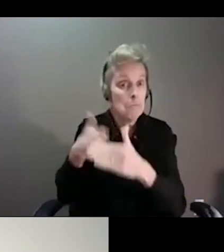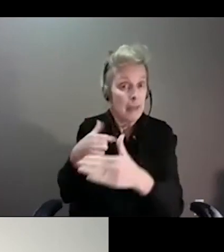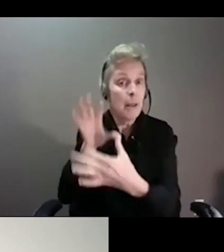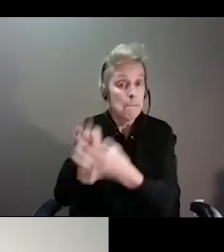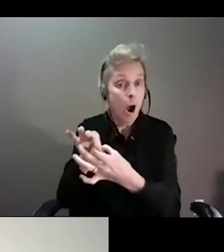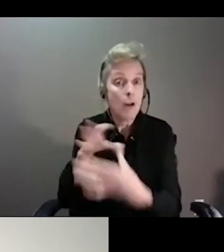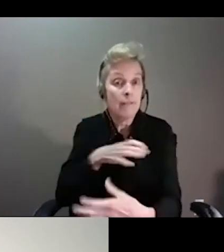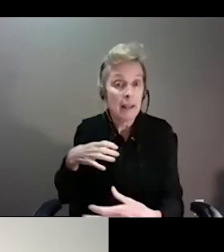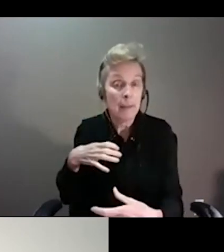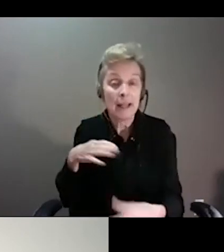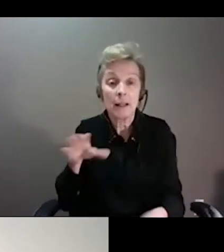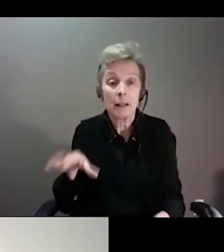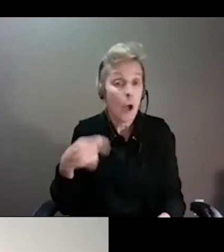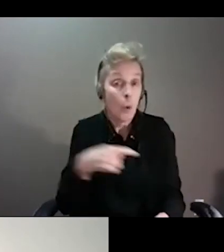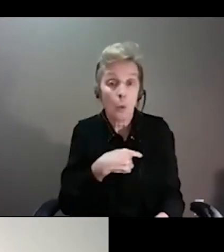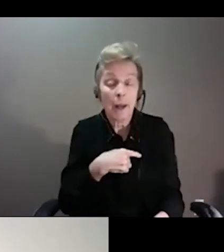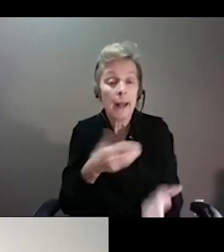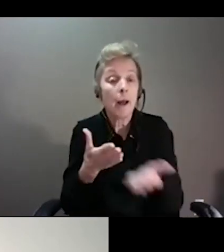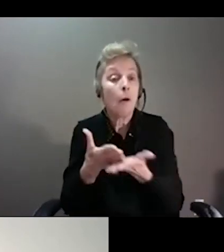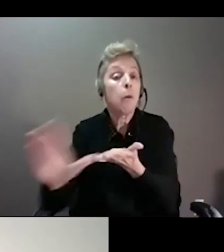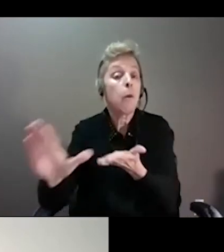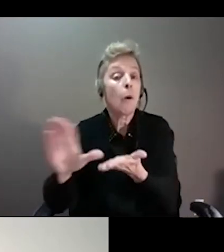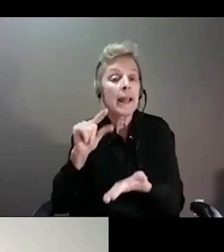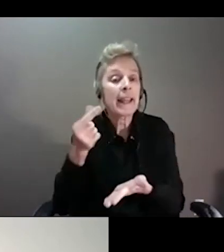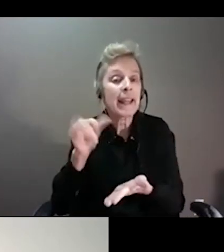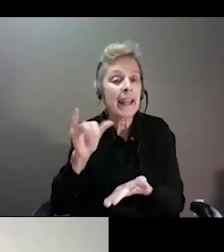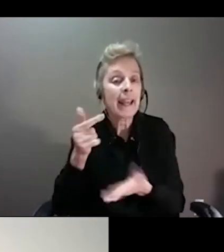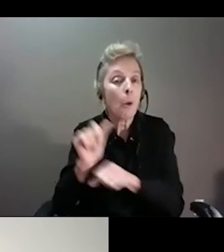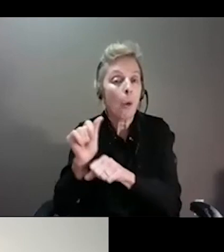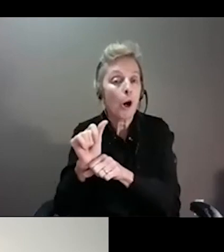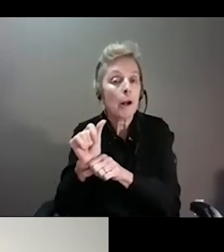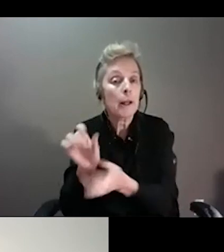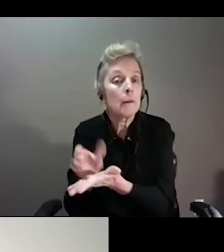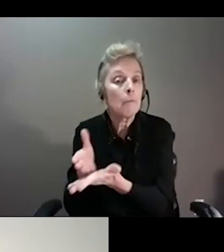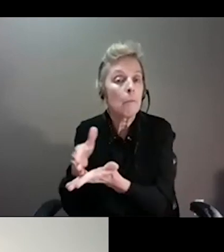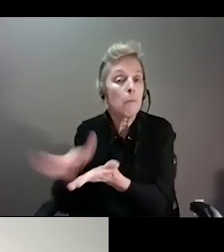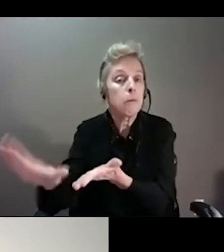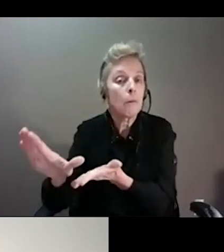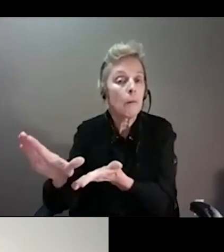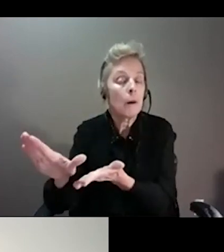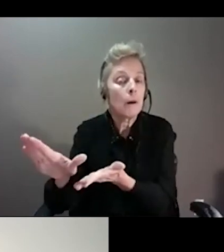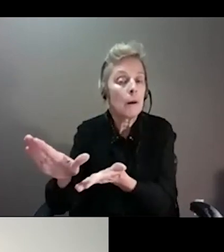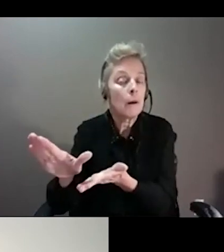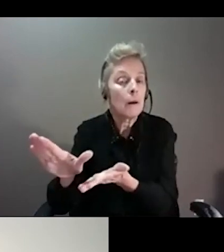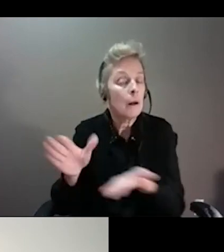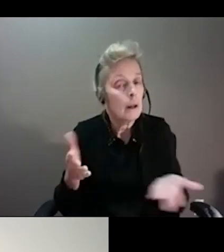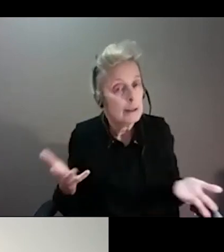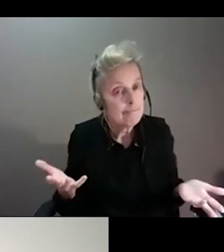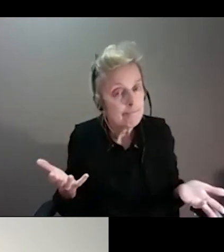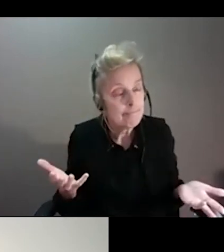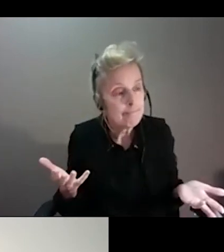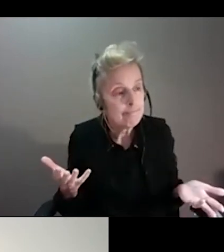ended up not including gig work as part of it. And so I think we need some